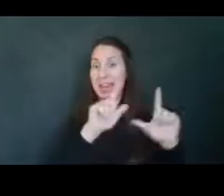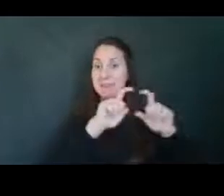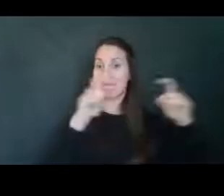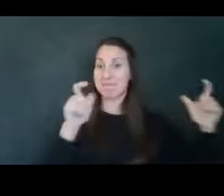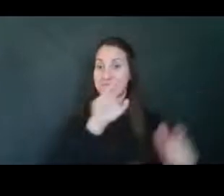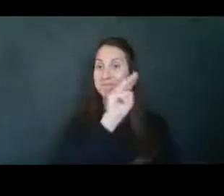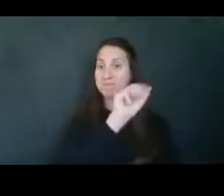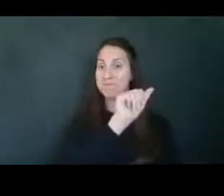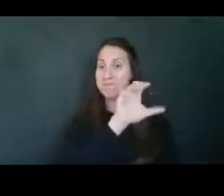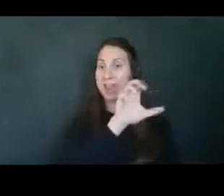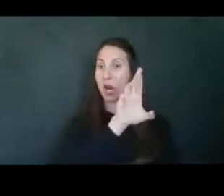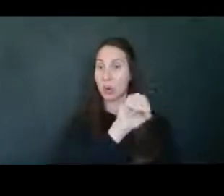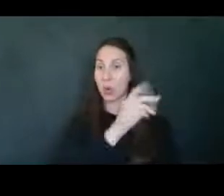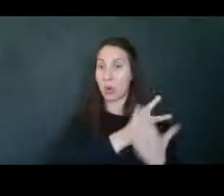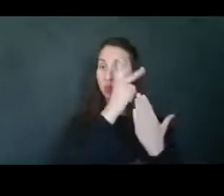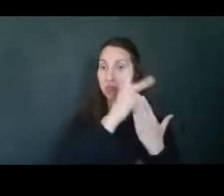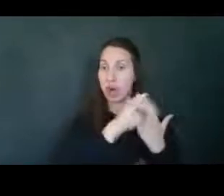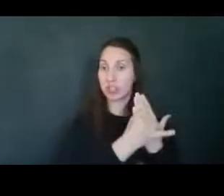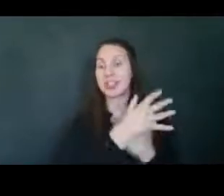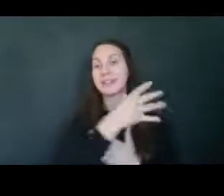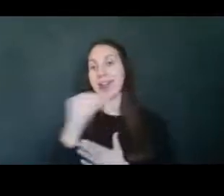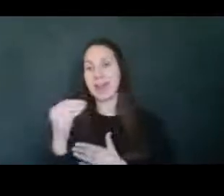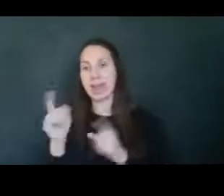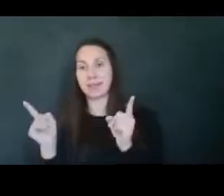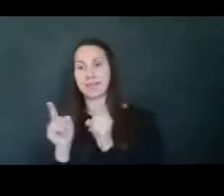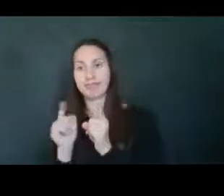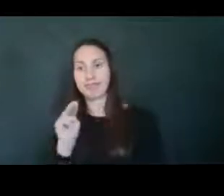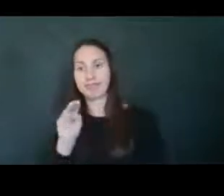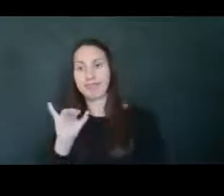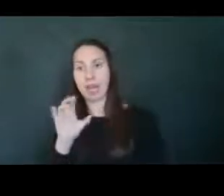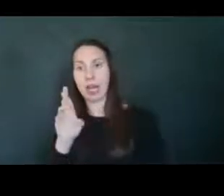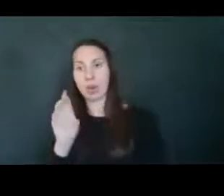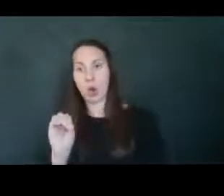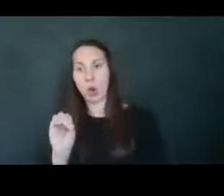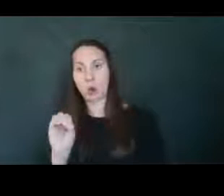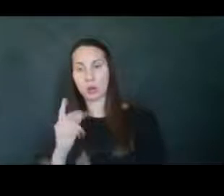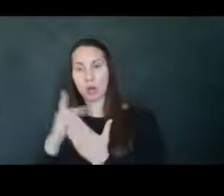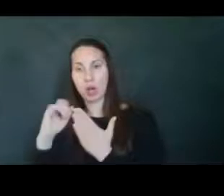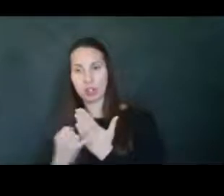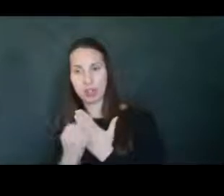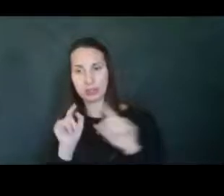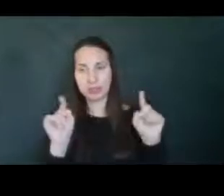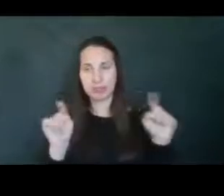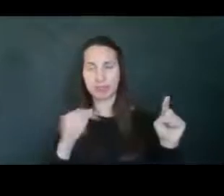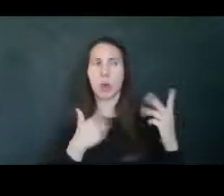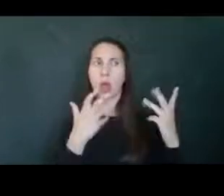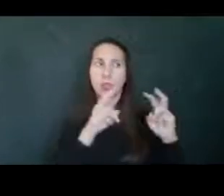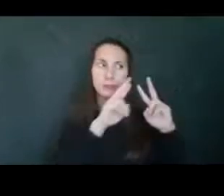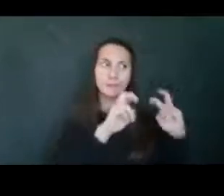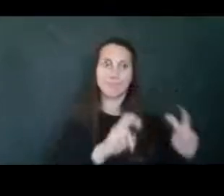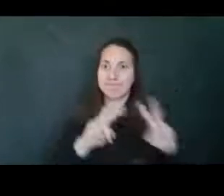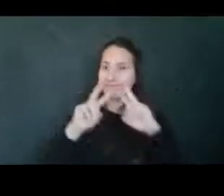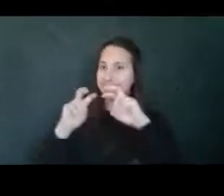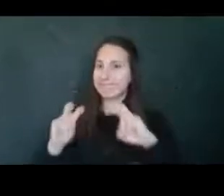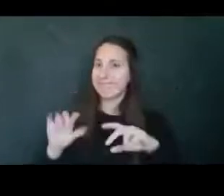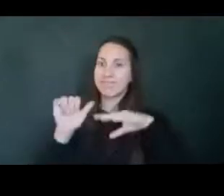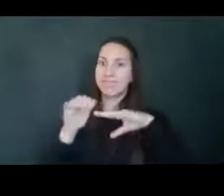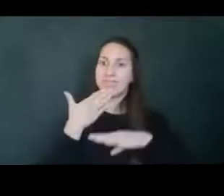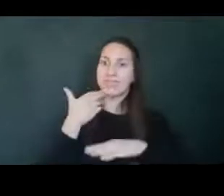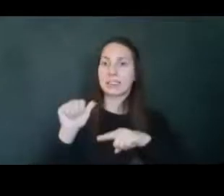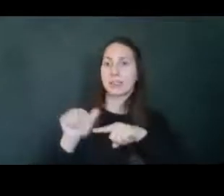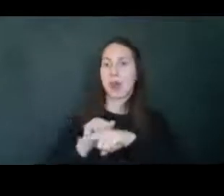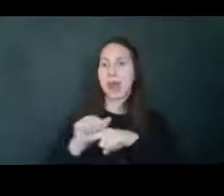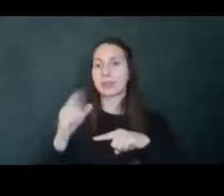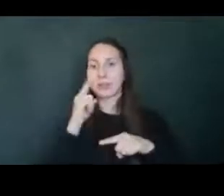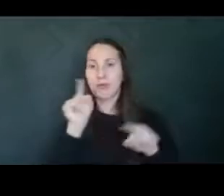project and want to take a look at best practices, the similarities in working in those two environments,